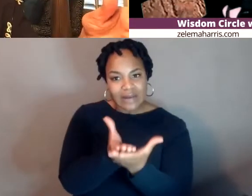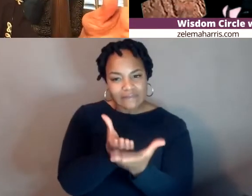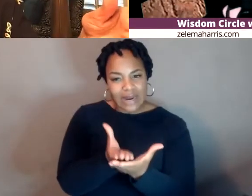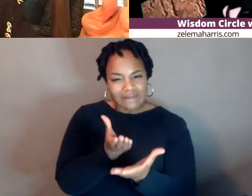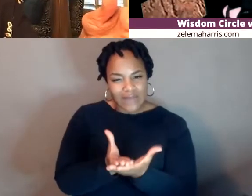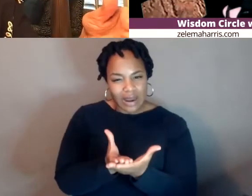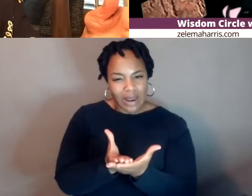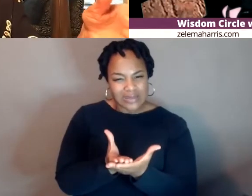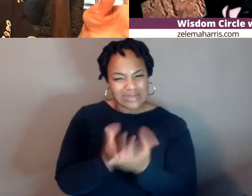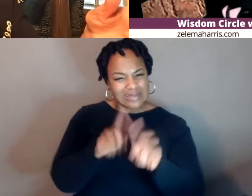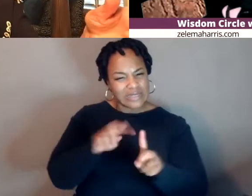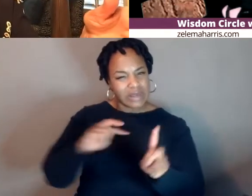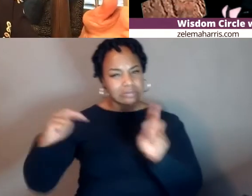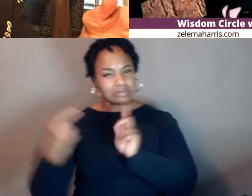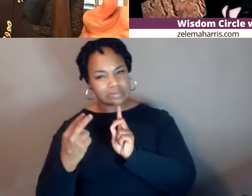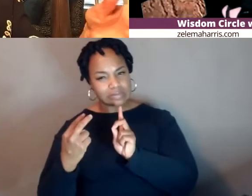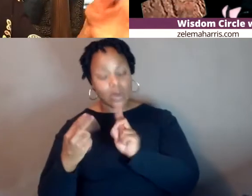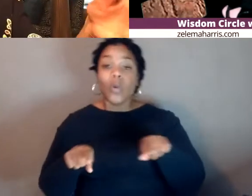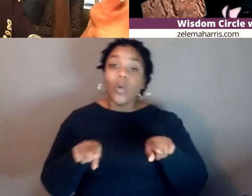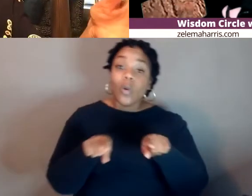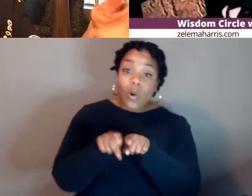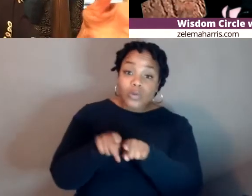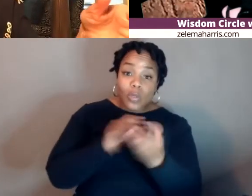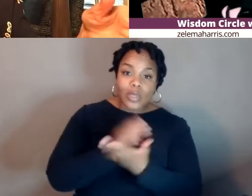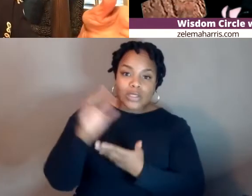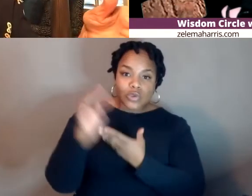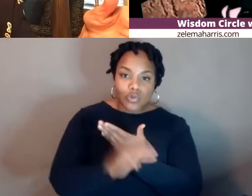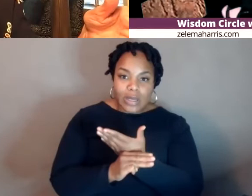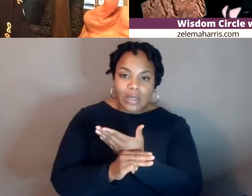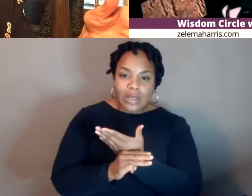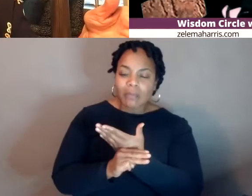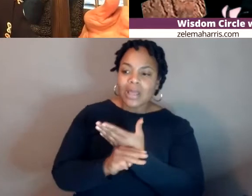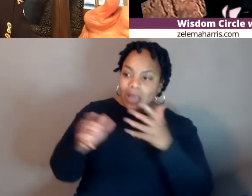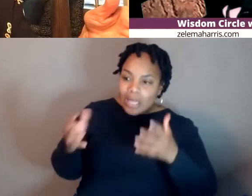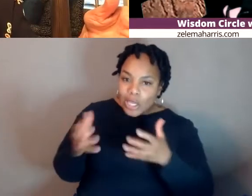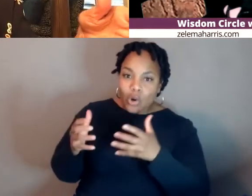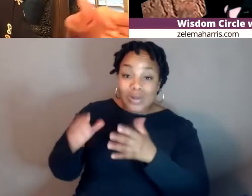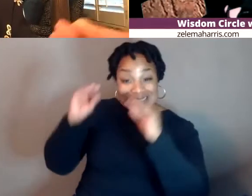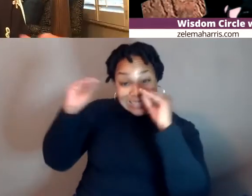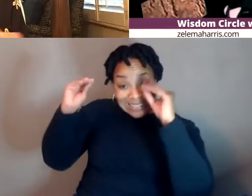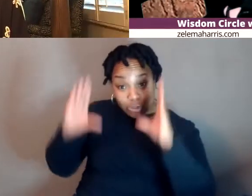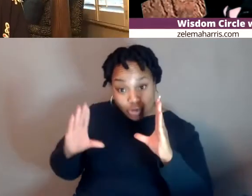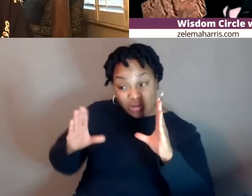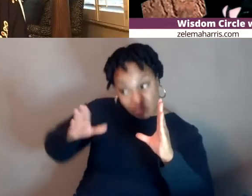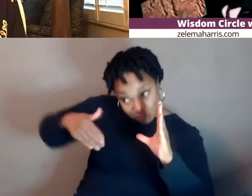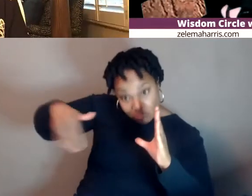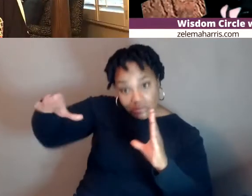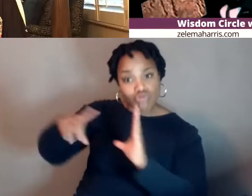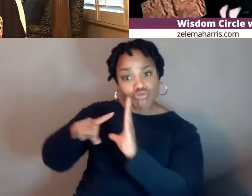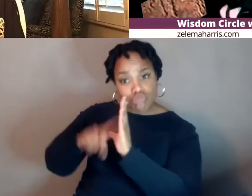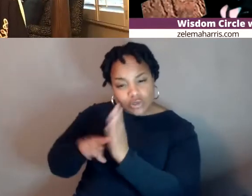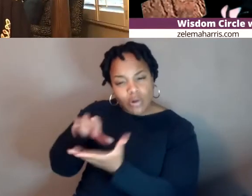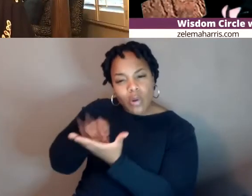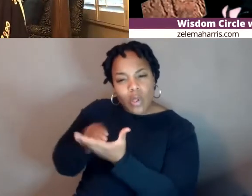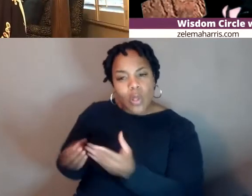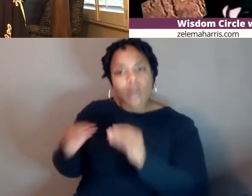encourages teachers to learn more about that period in our history. And to